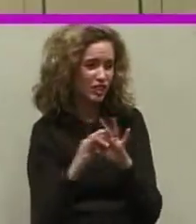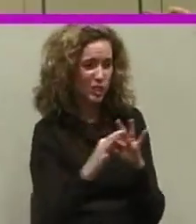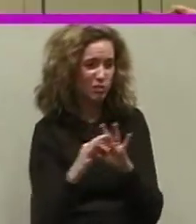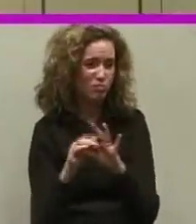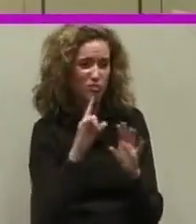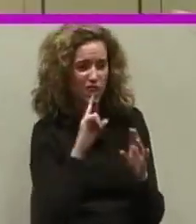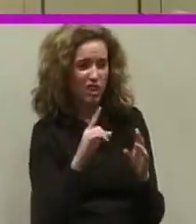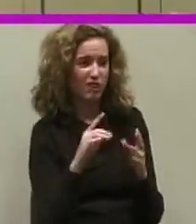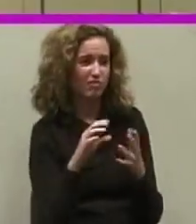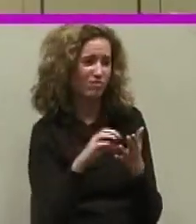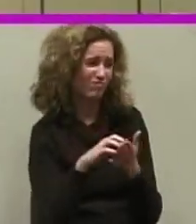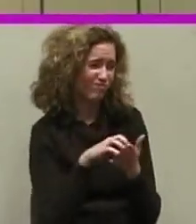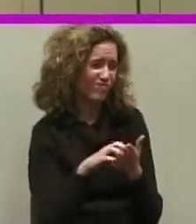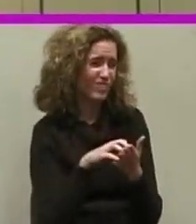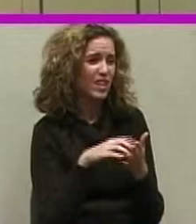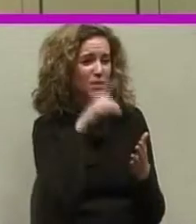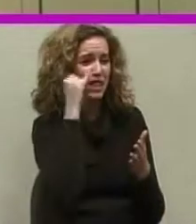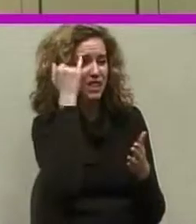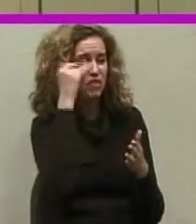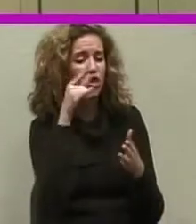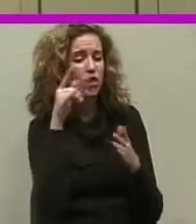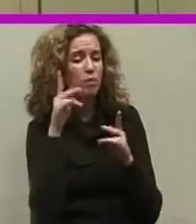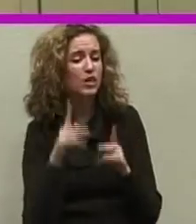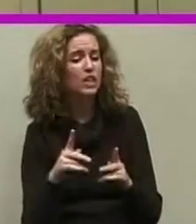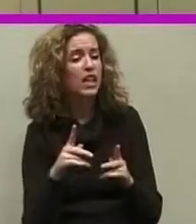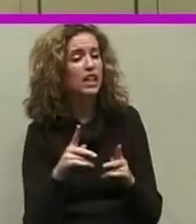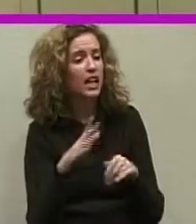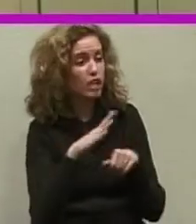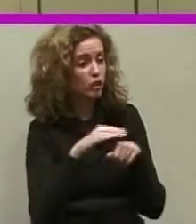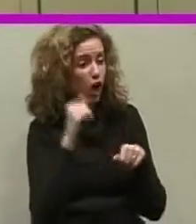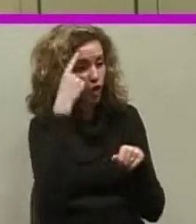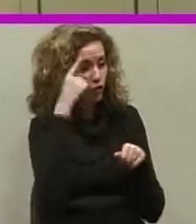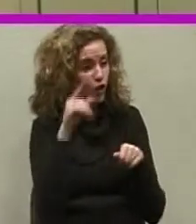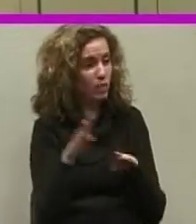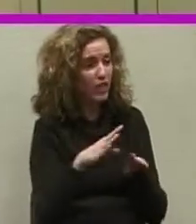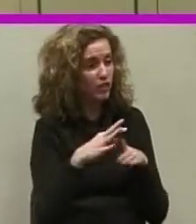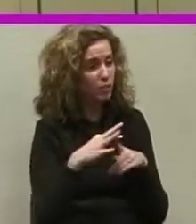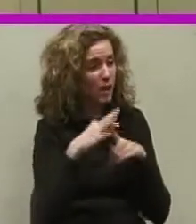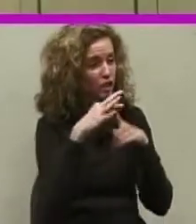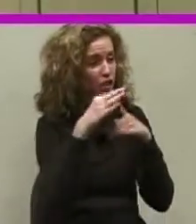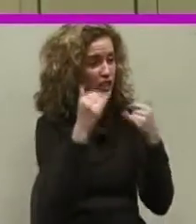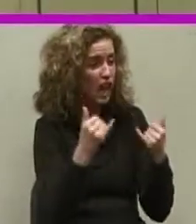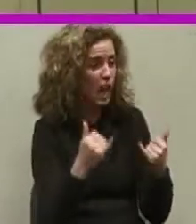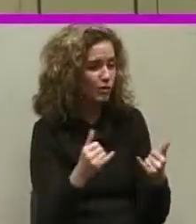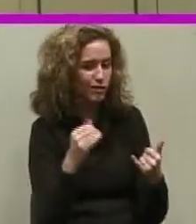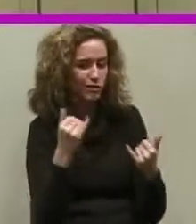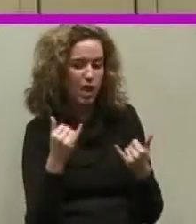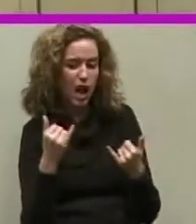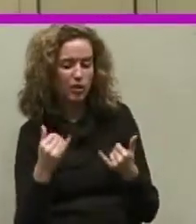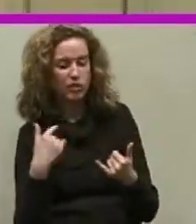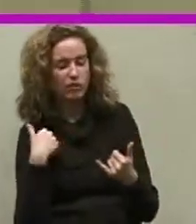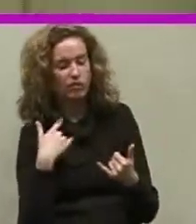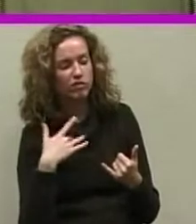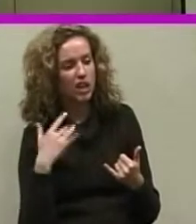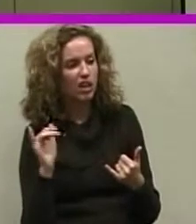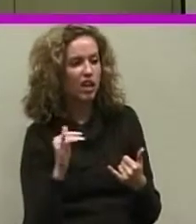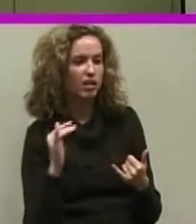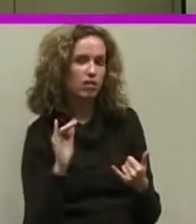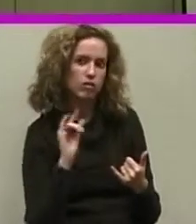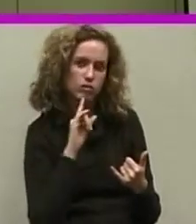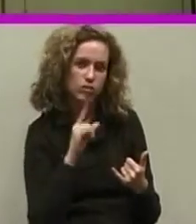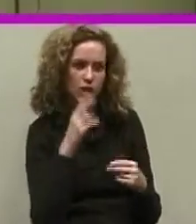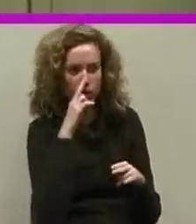in as a behavior specialist or whatever in a situation like this, you're kind of going, oh, are we having fun now? Okay, because somehow you're going to have to come between all this,